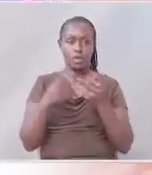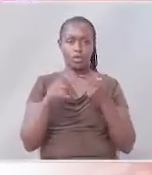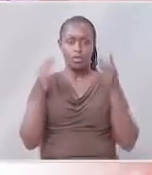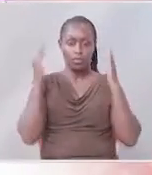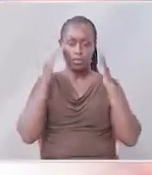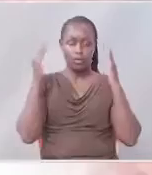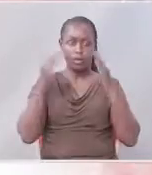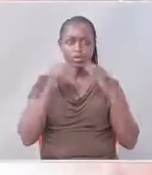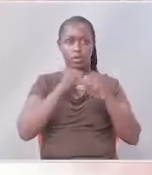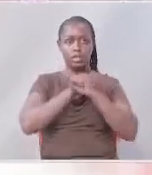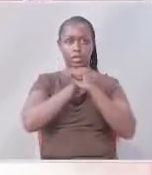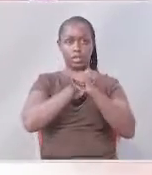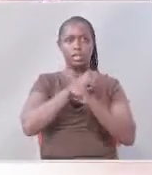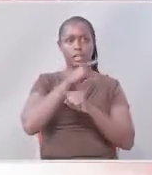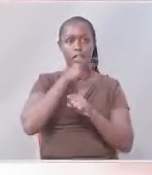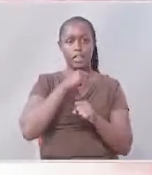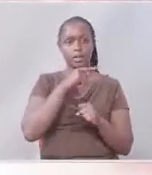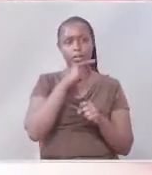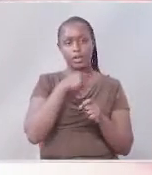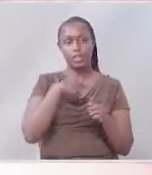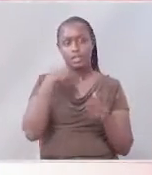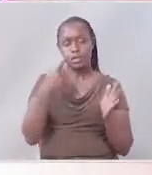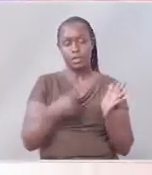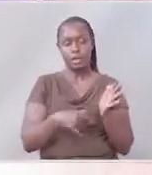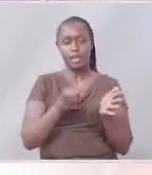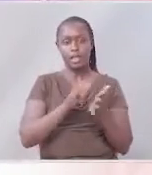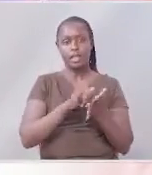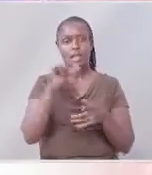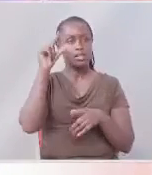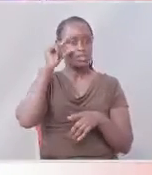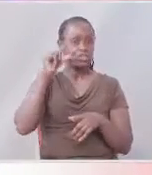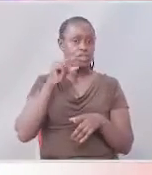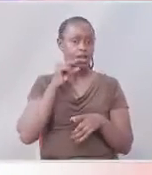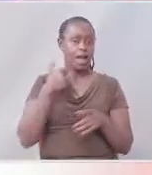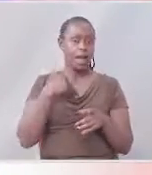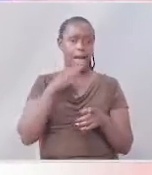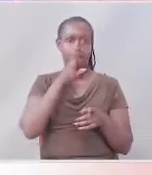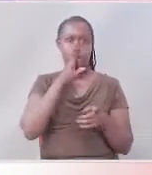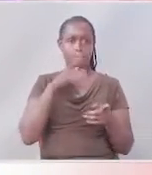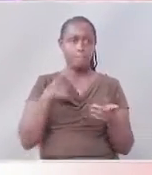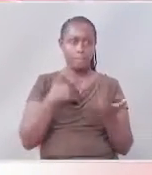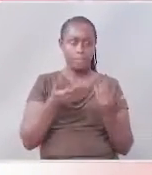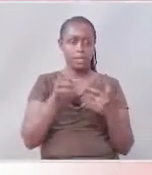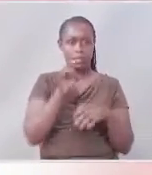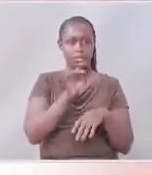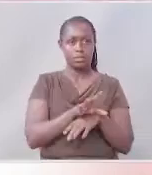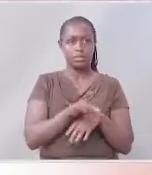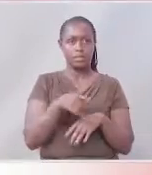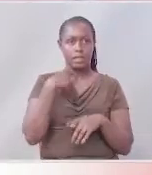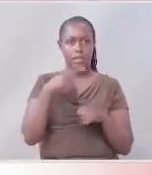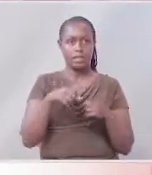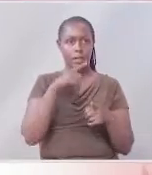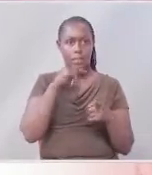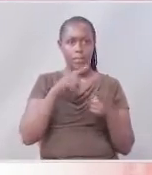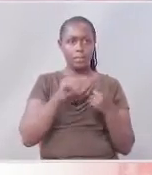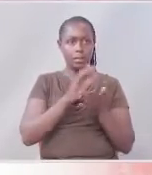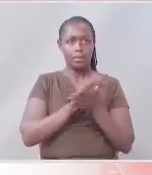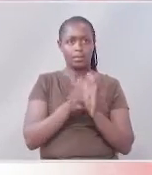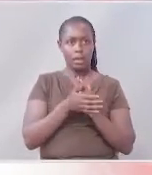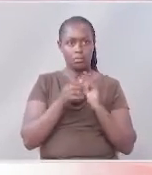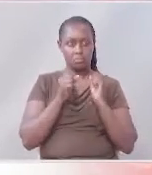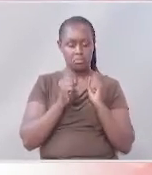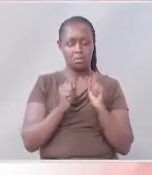focus on protecting the boy child, saying that gender has been neglected. Unaambia vijana kangumu kama